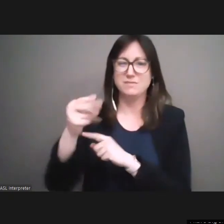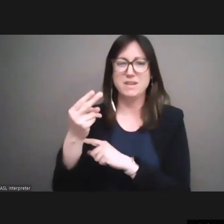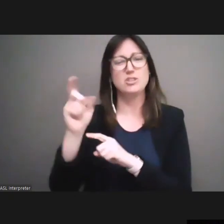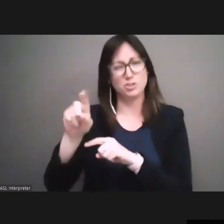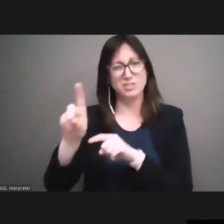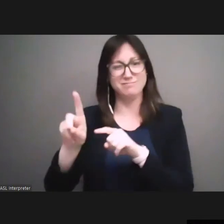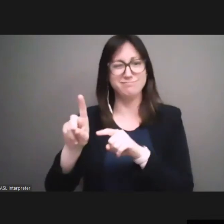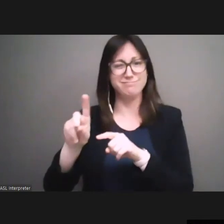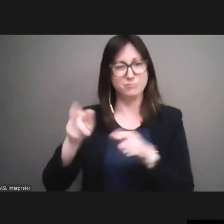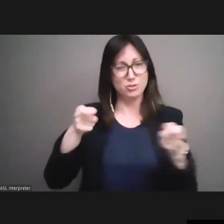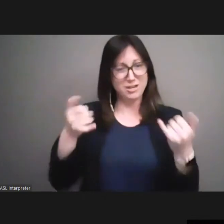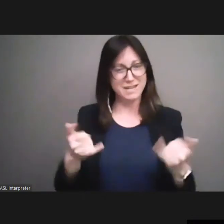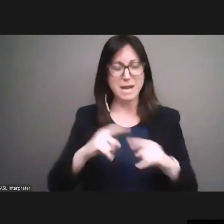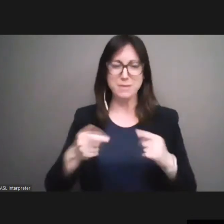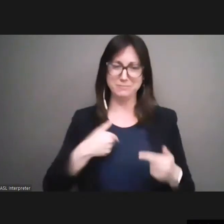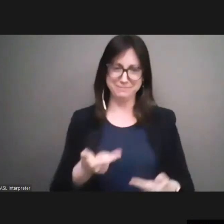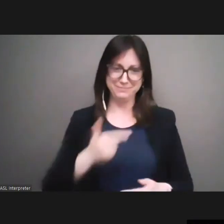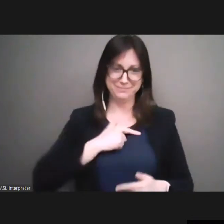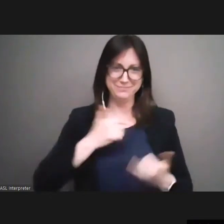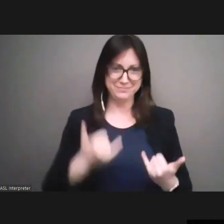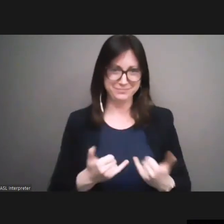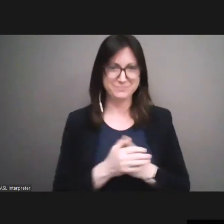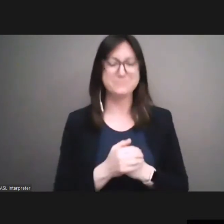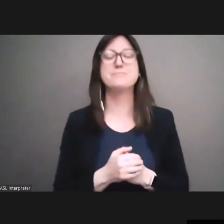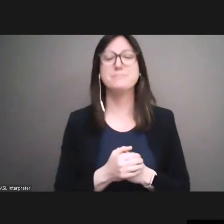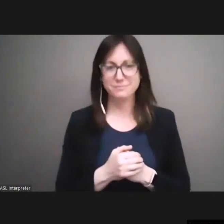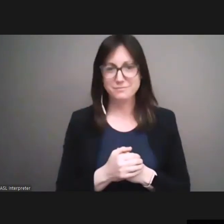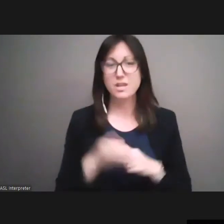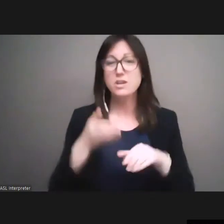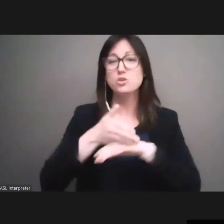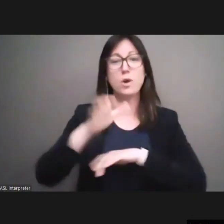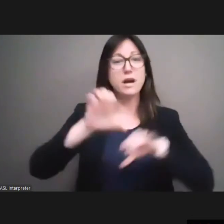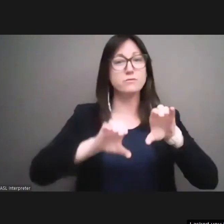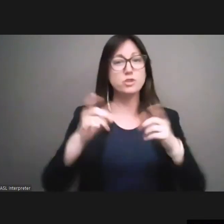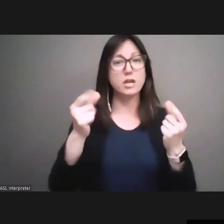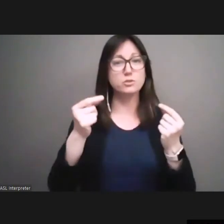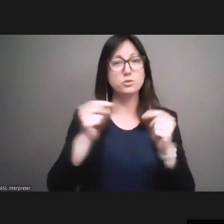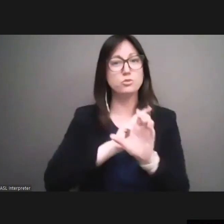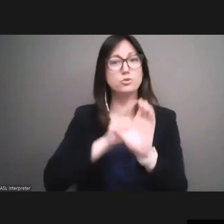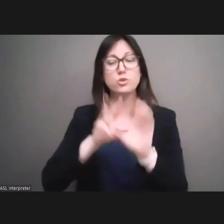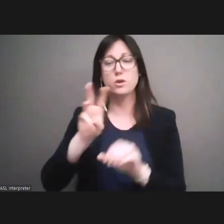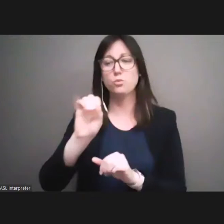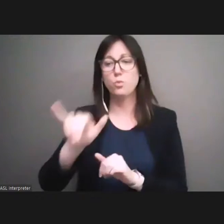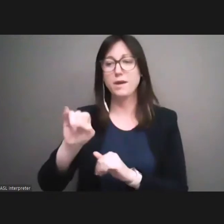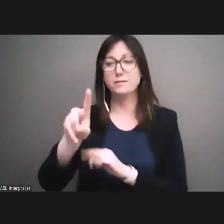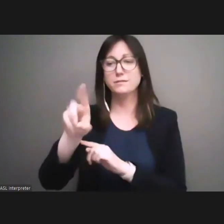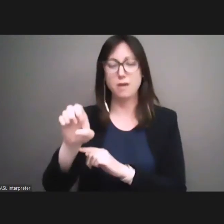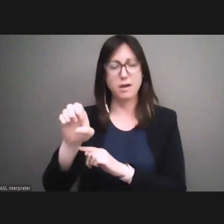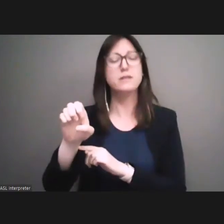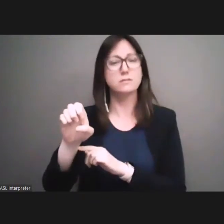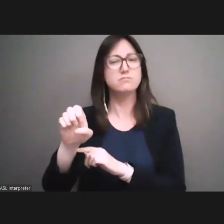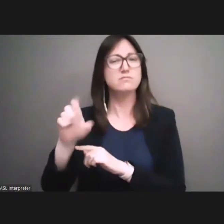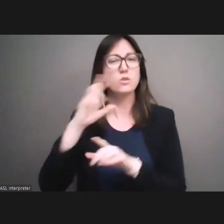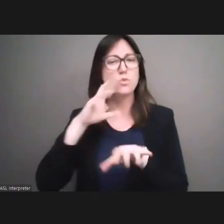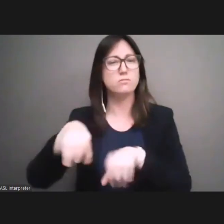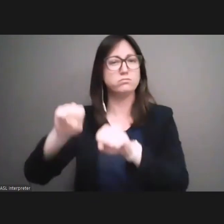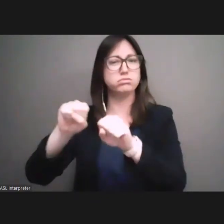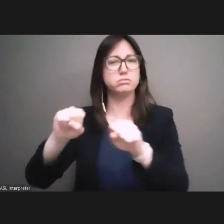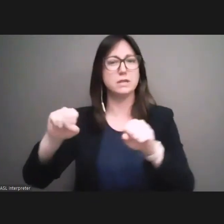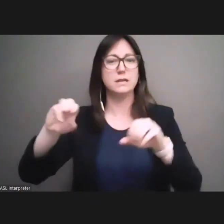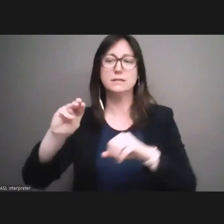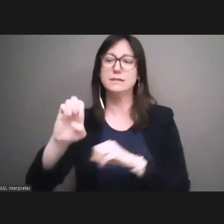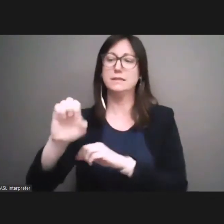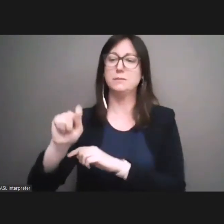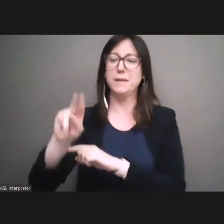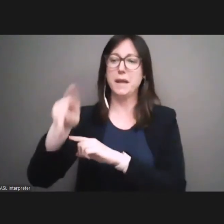us. To meet up with one another after the chat, you can join Wayside, who we're partnering with to host the meetup. Wayside